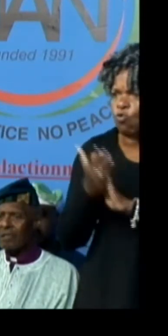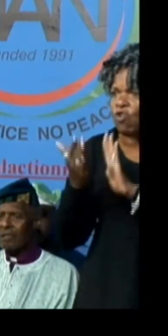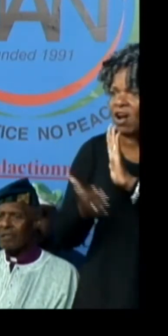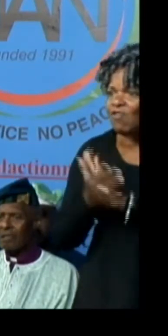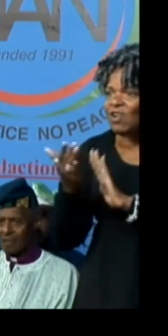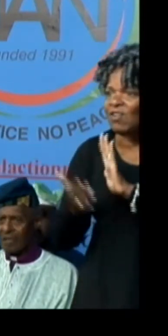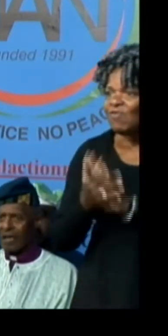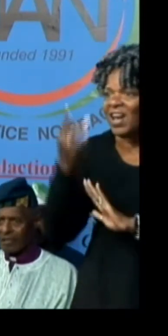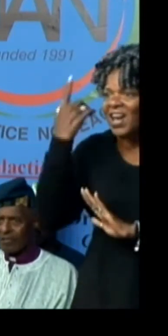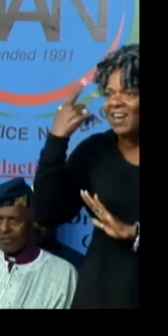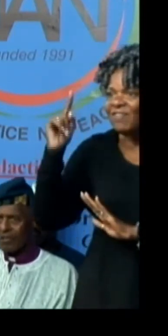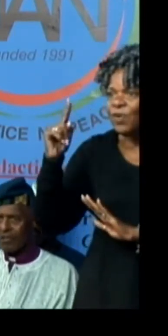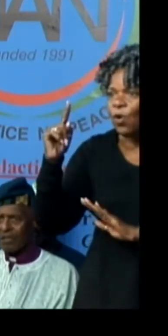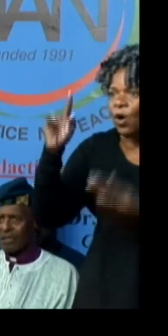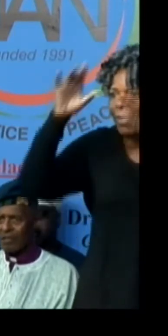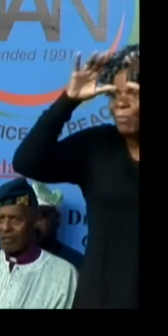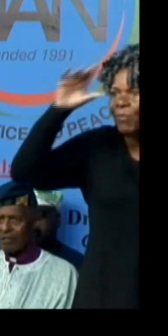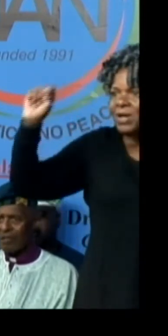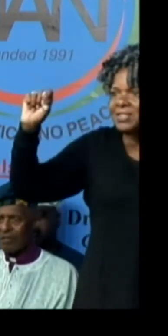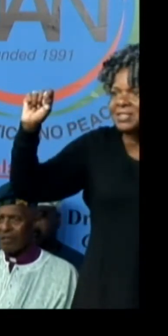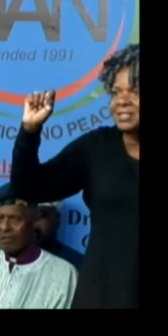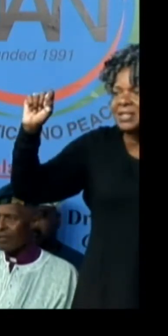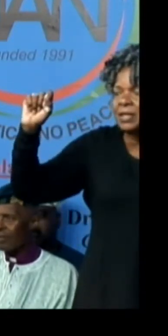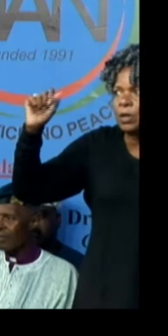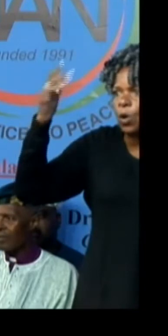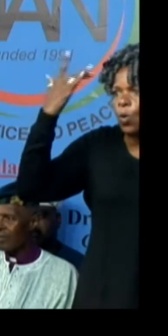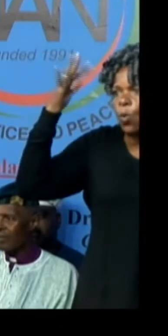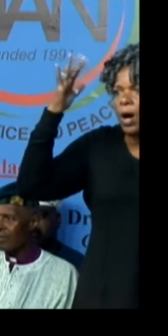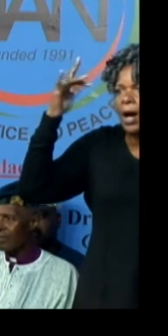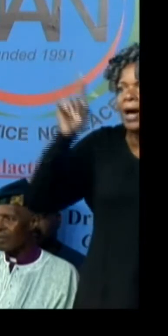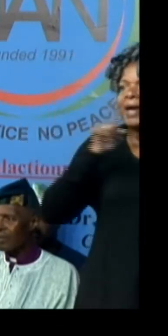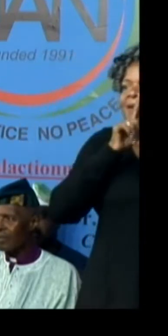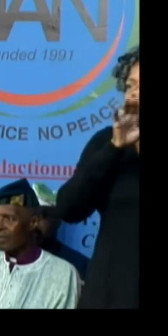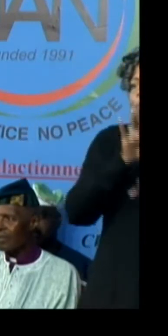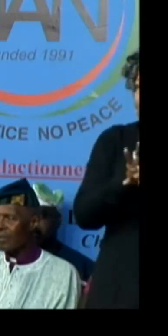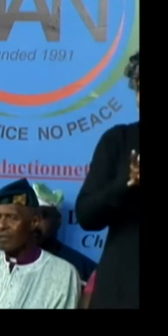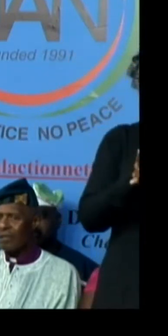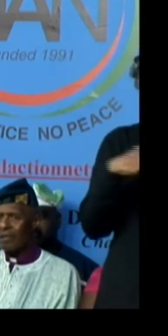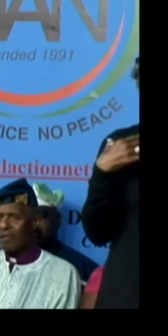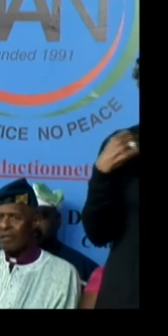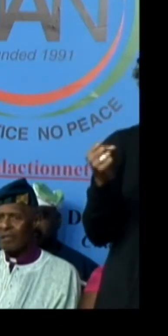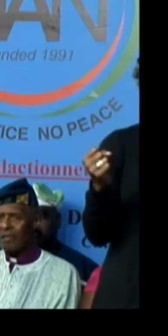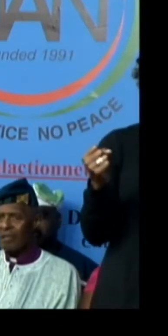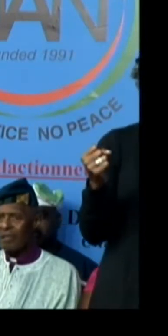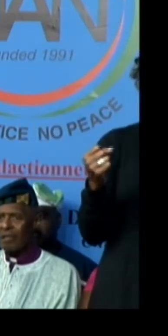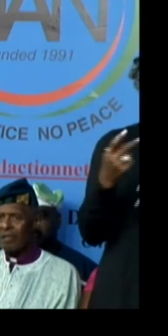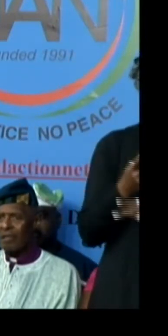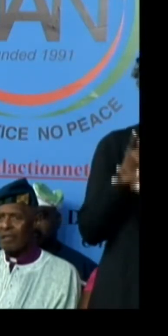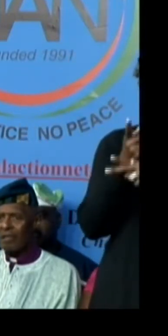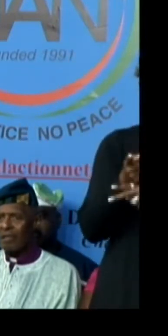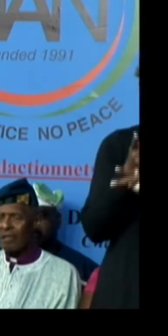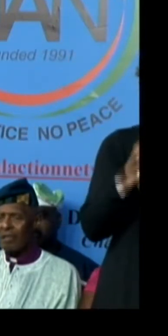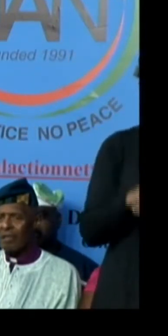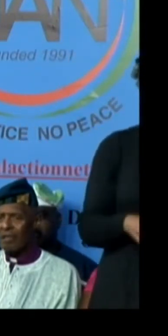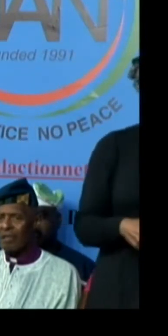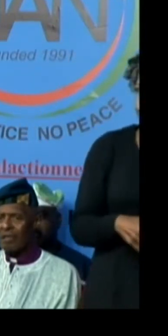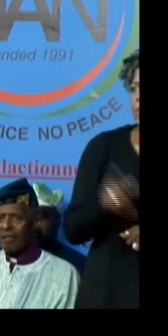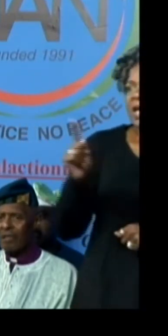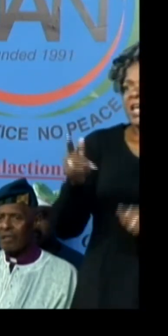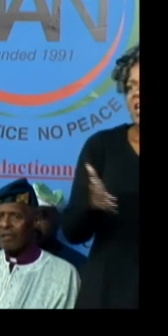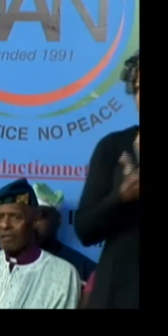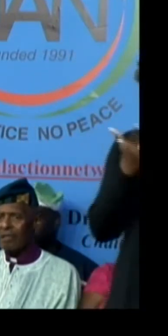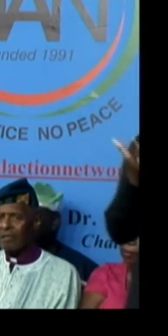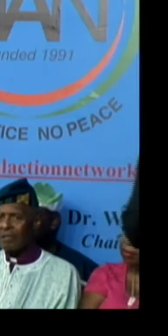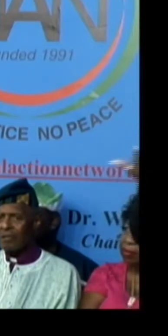promising health care. Show you how God works. He ran in the primaries against Hillary